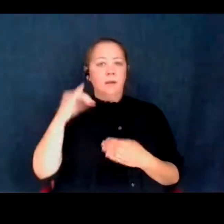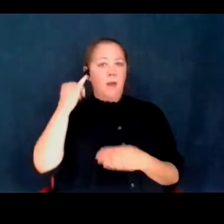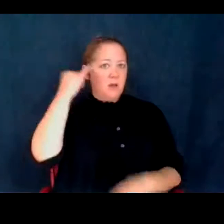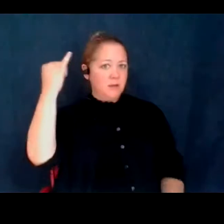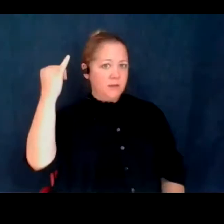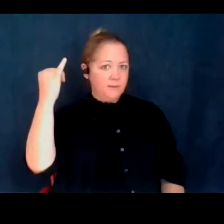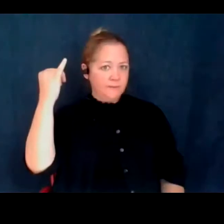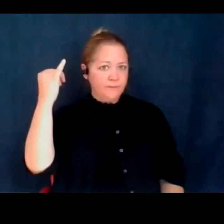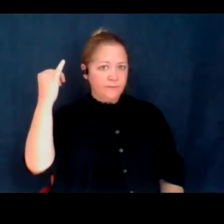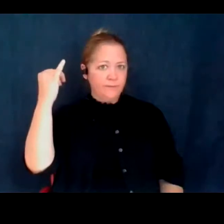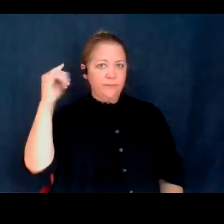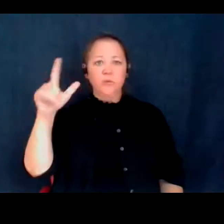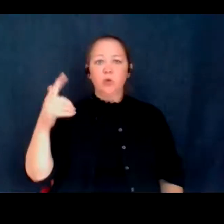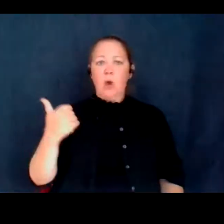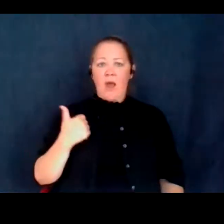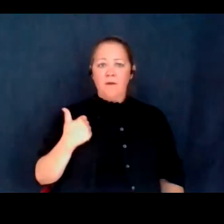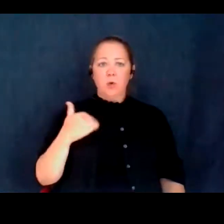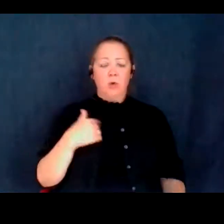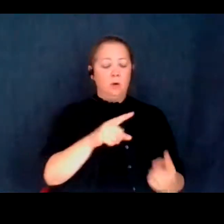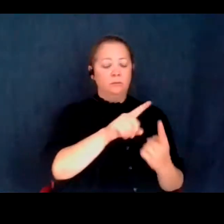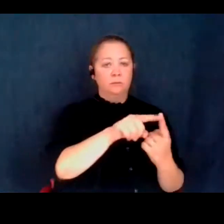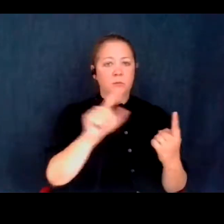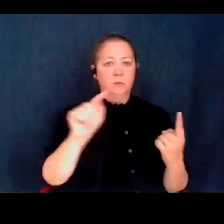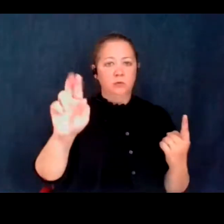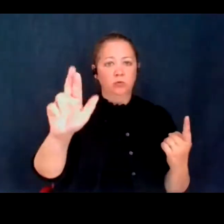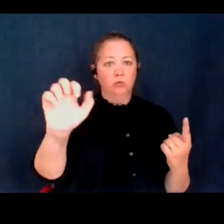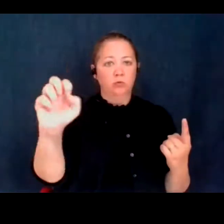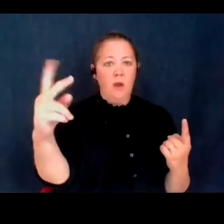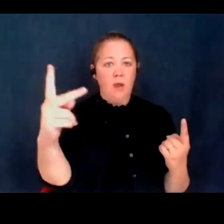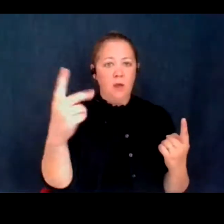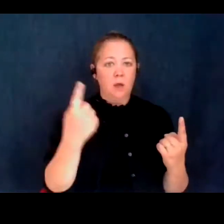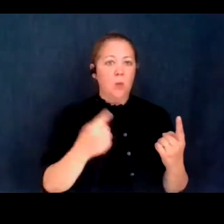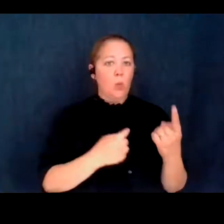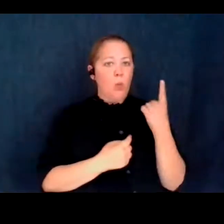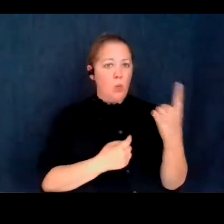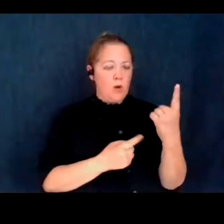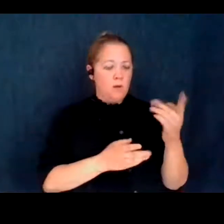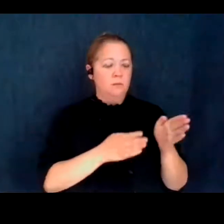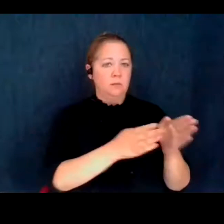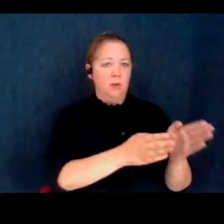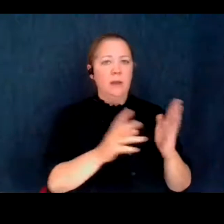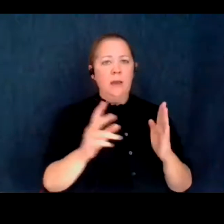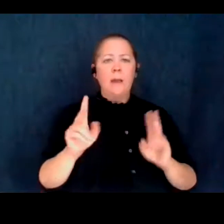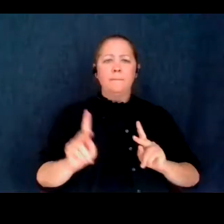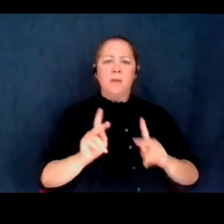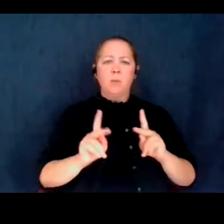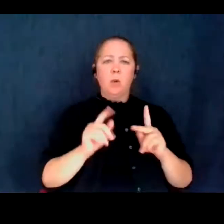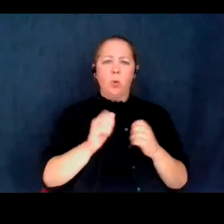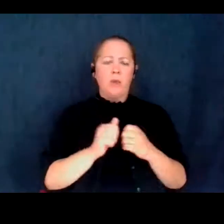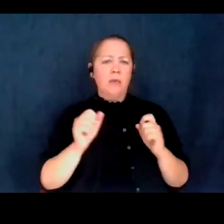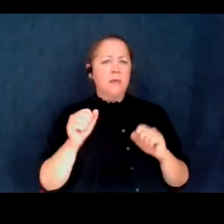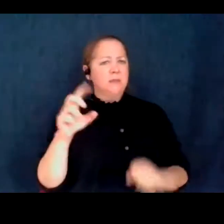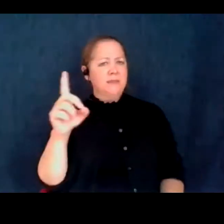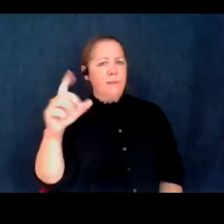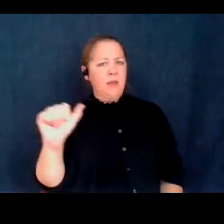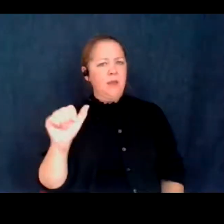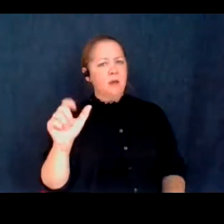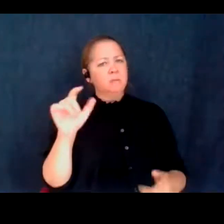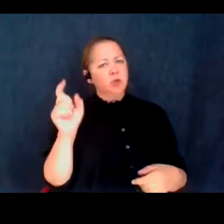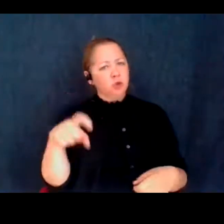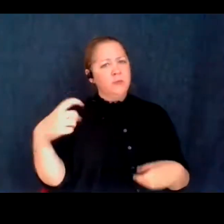that you have your track one, which is people with disabilities should be included in everything. So one example of